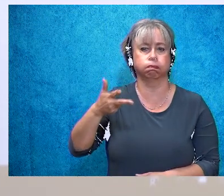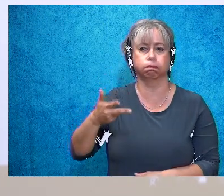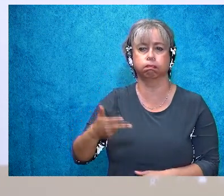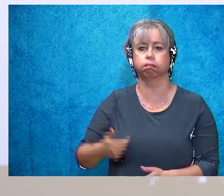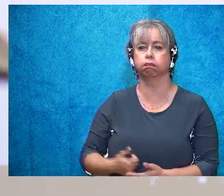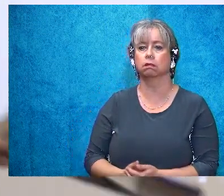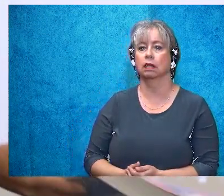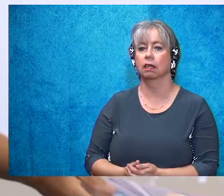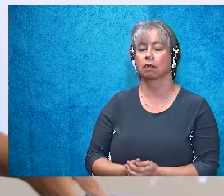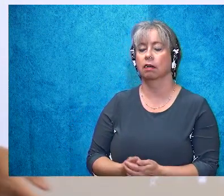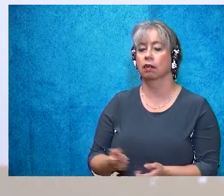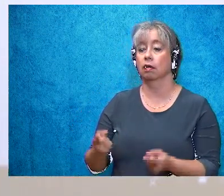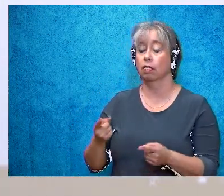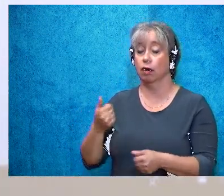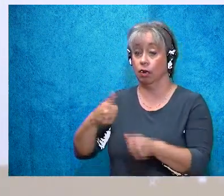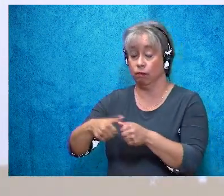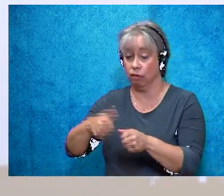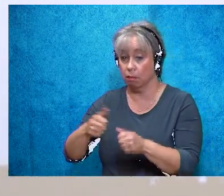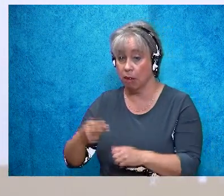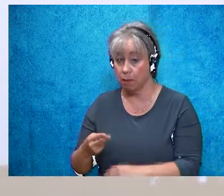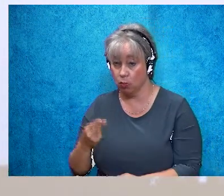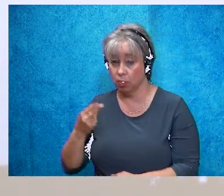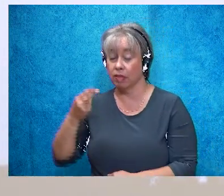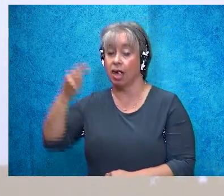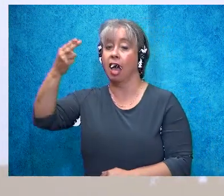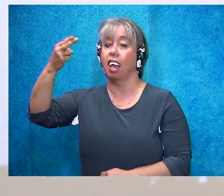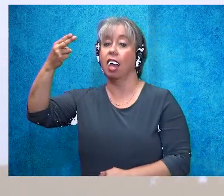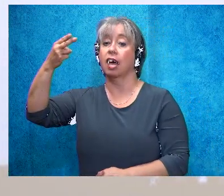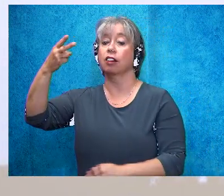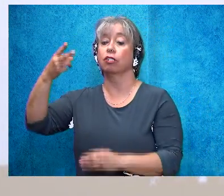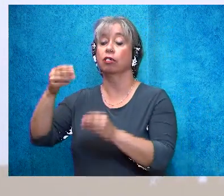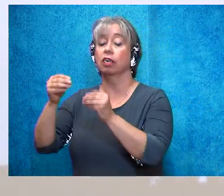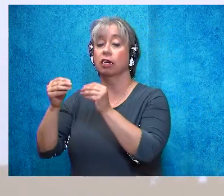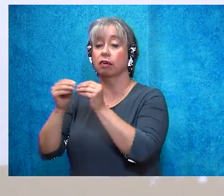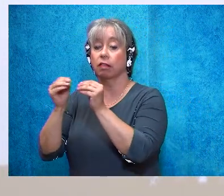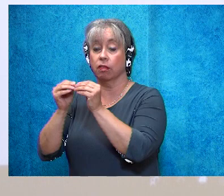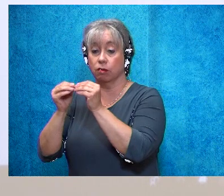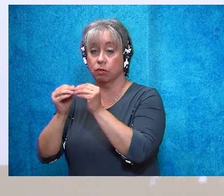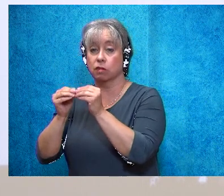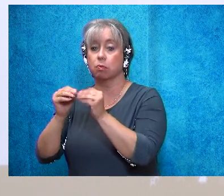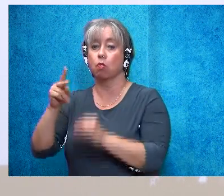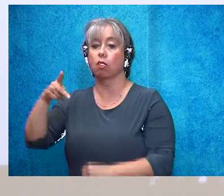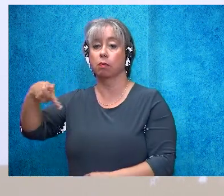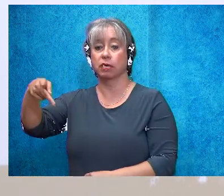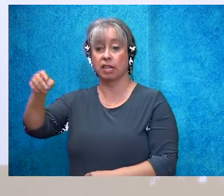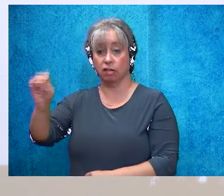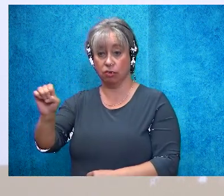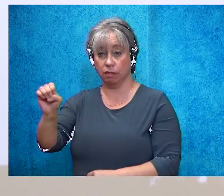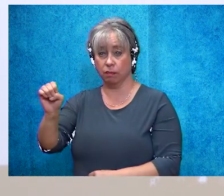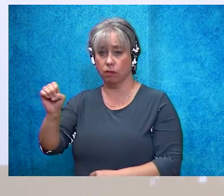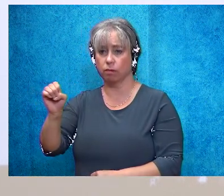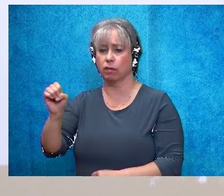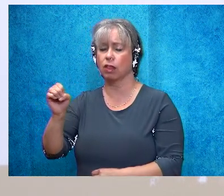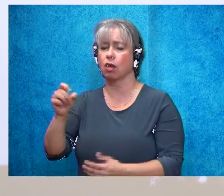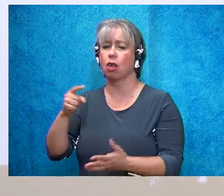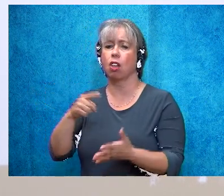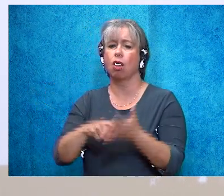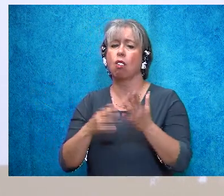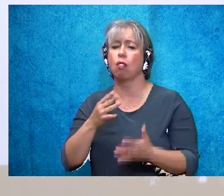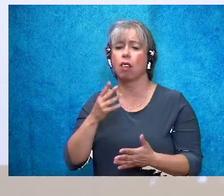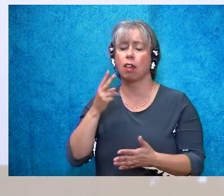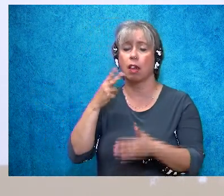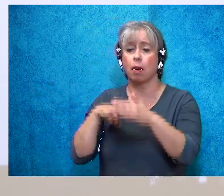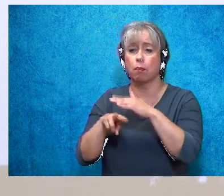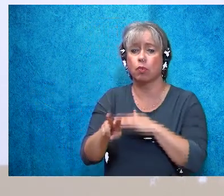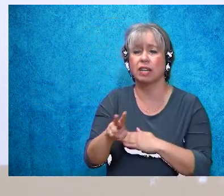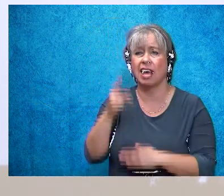we are, the more gravitational potential energy we have. I want you to predict what color do you think this whole